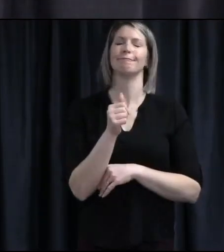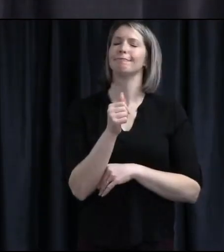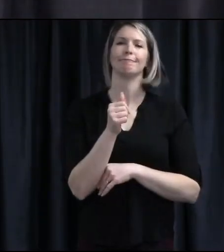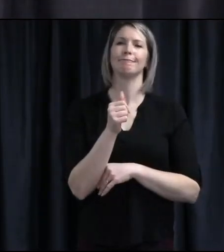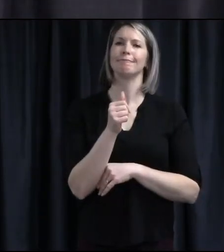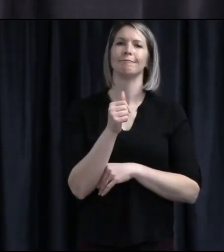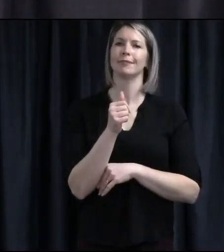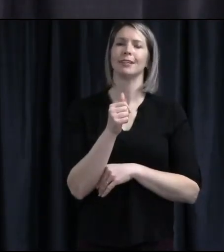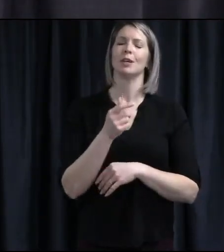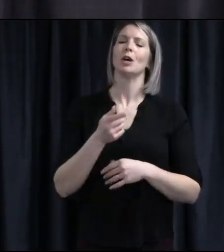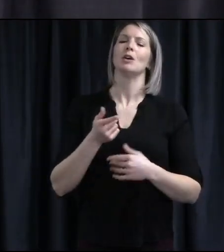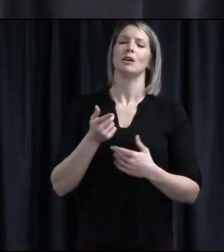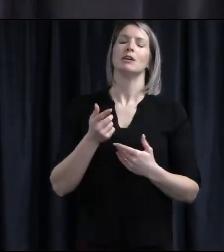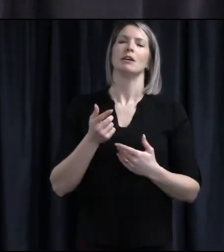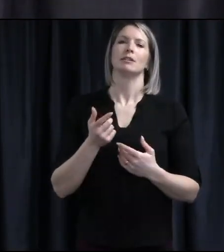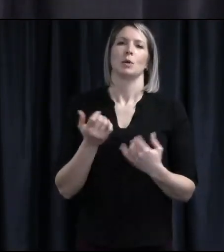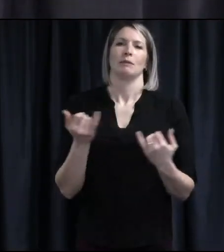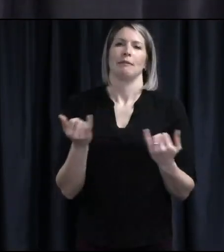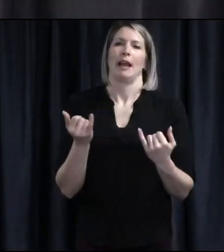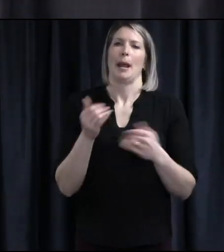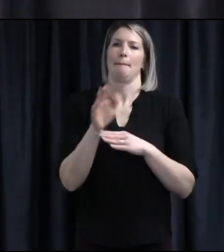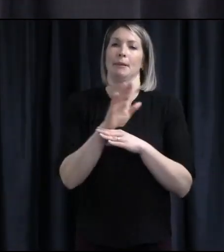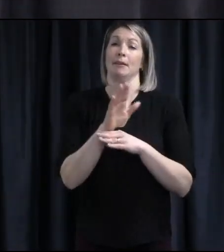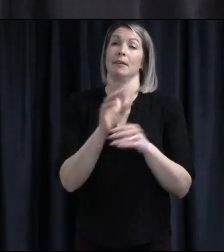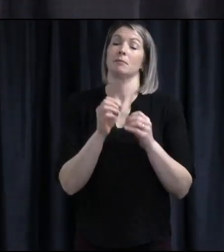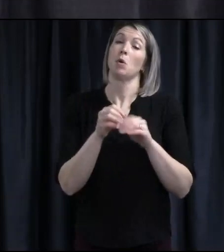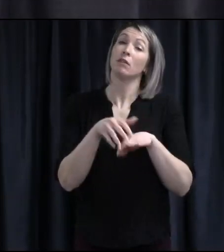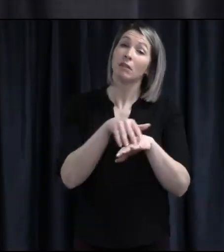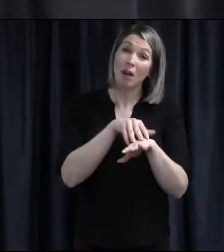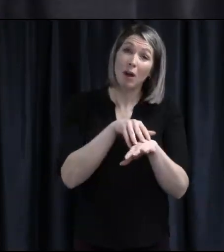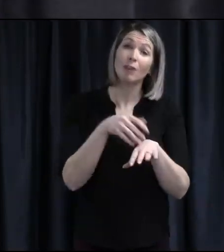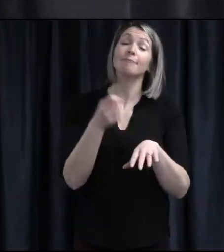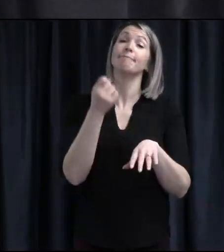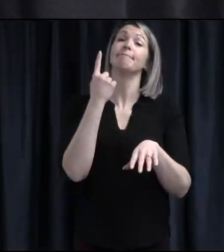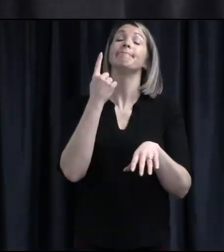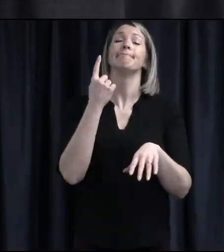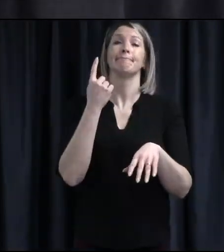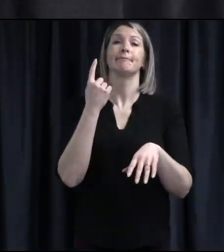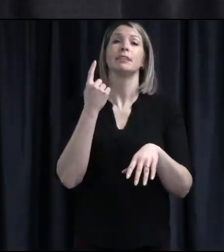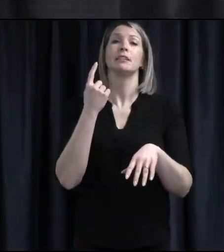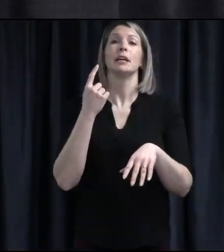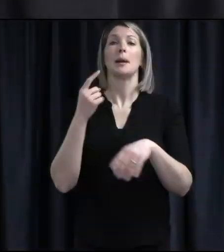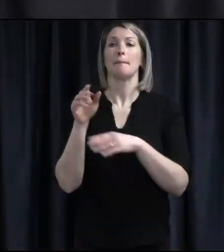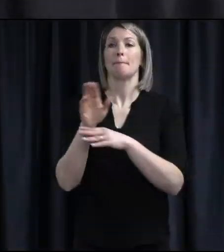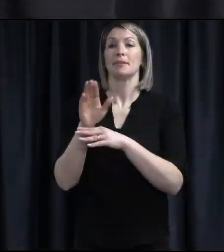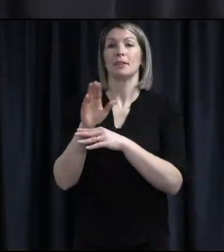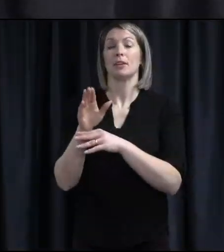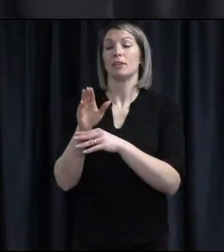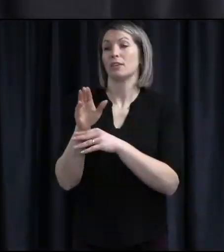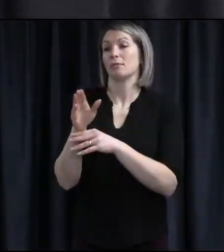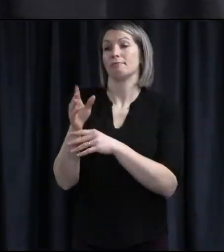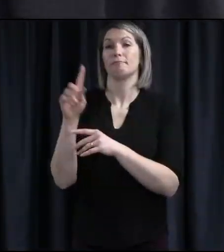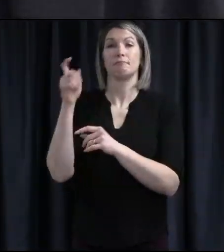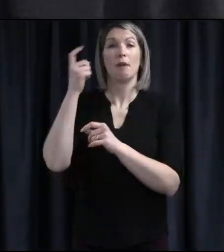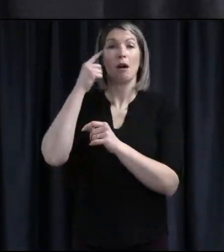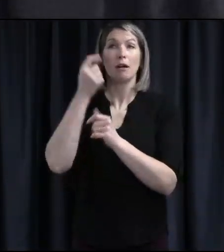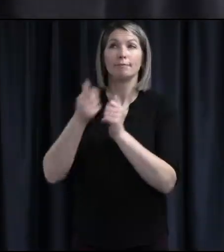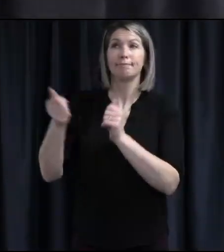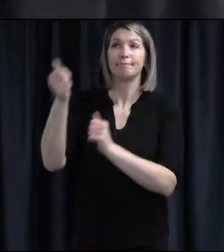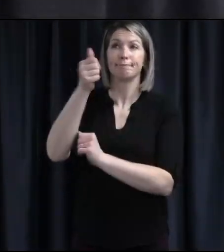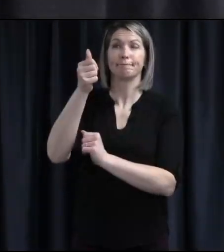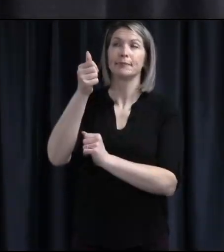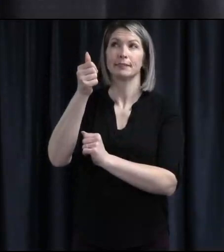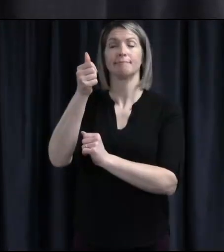a role to play, including our business owners. And I think the measures that we're taking